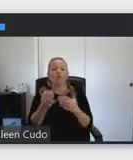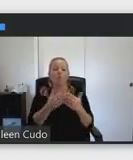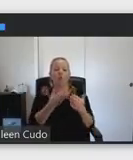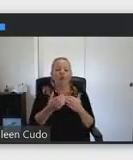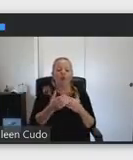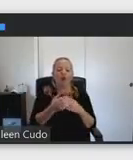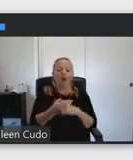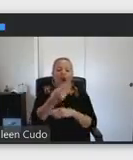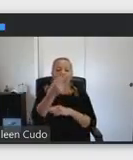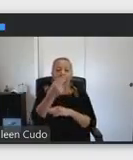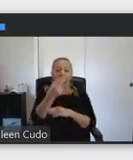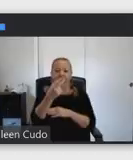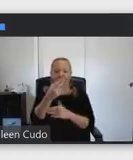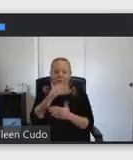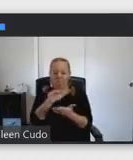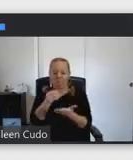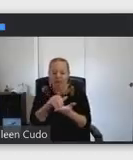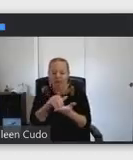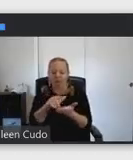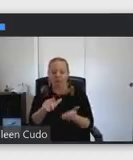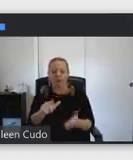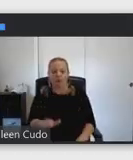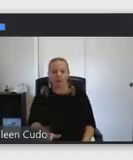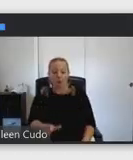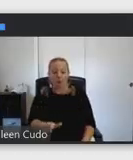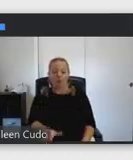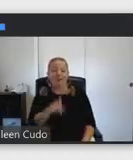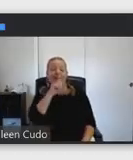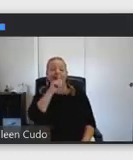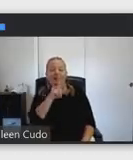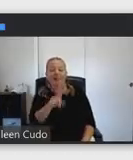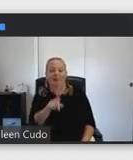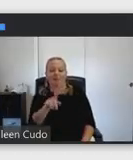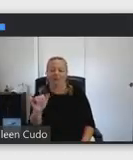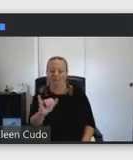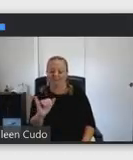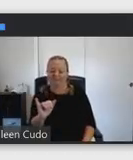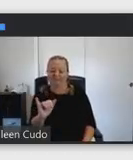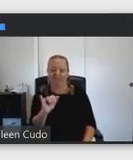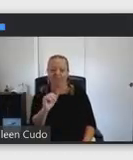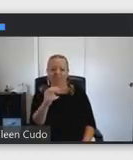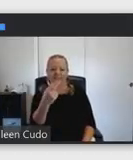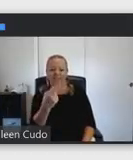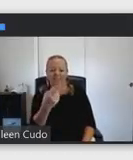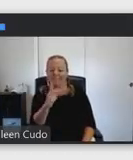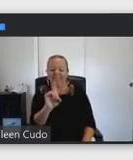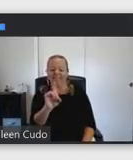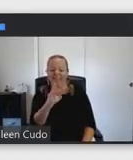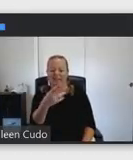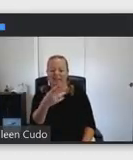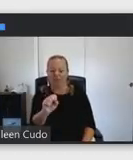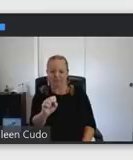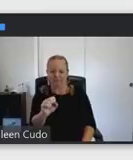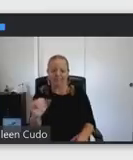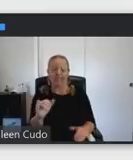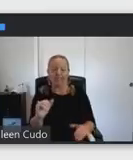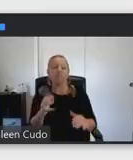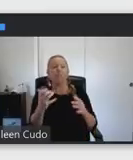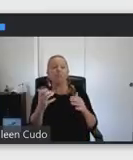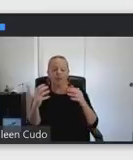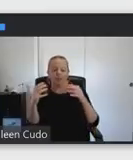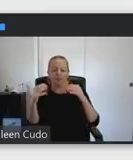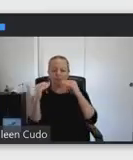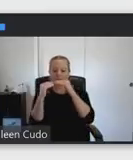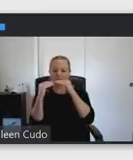moderate, or low are actually the same thing that DHS does. So we wanted to be in alignment with the